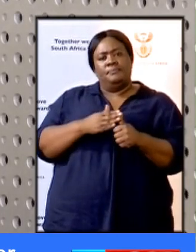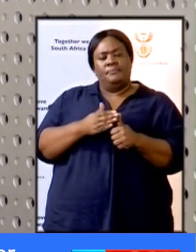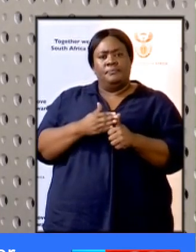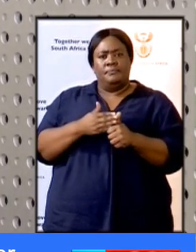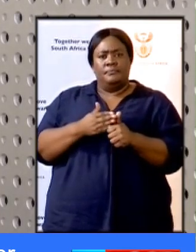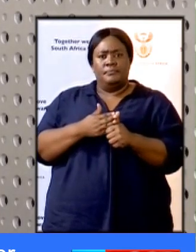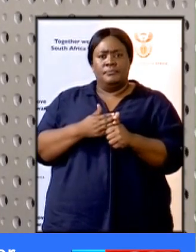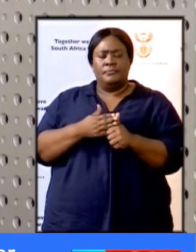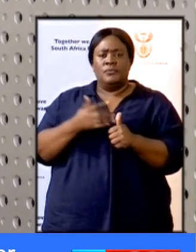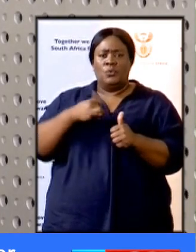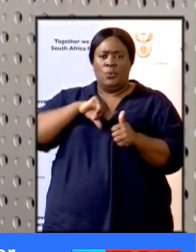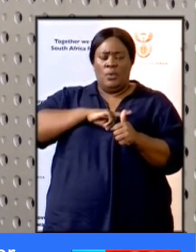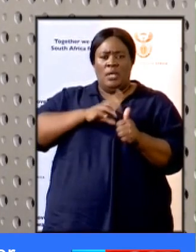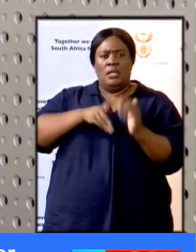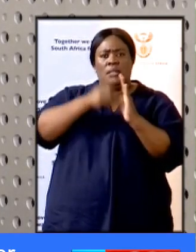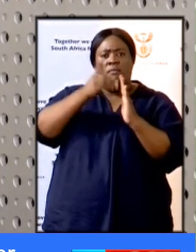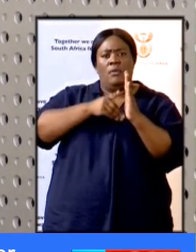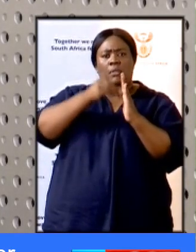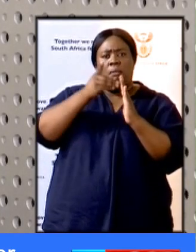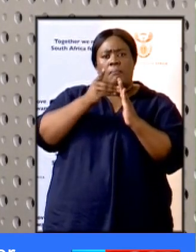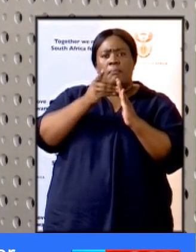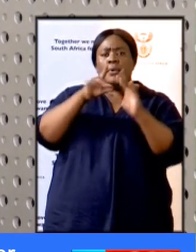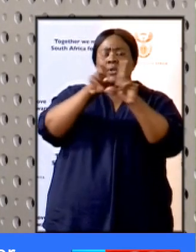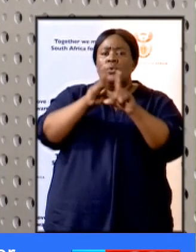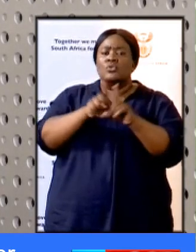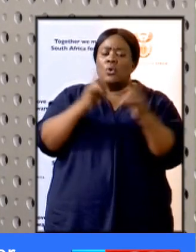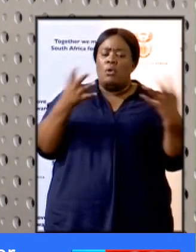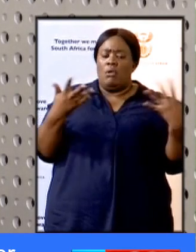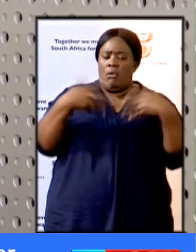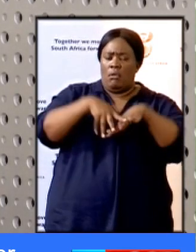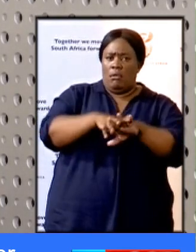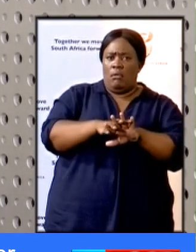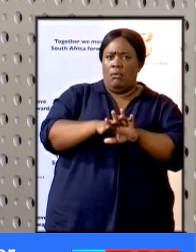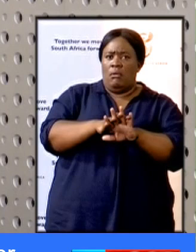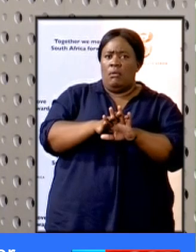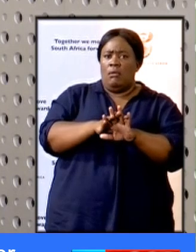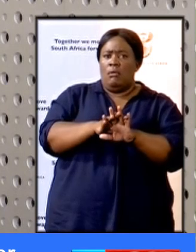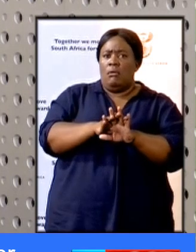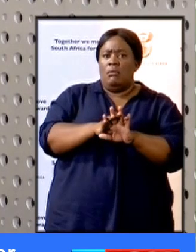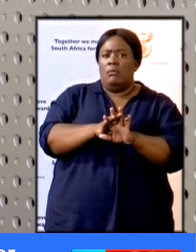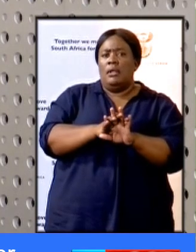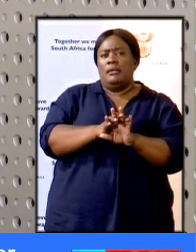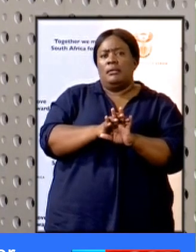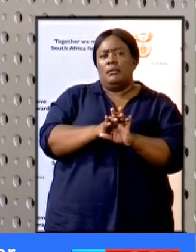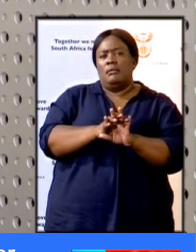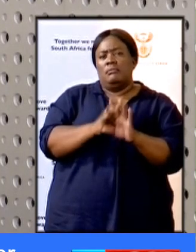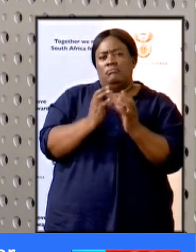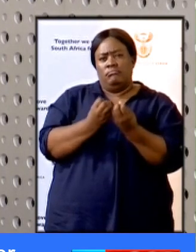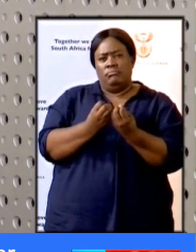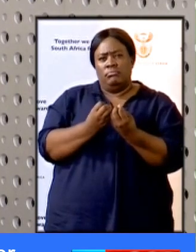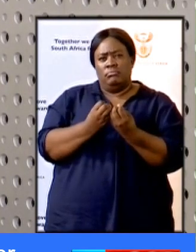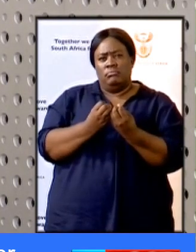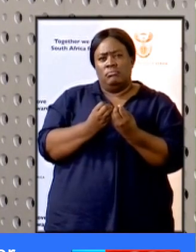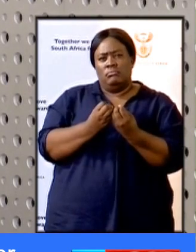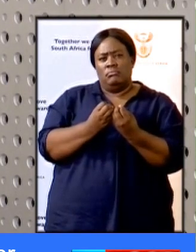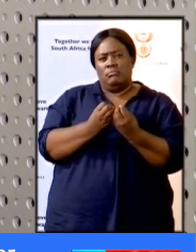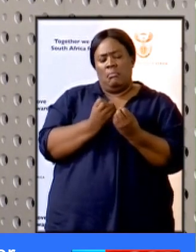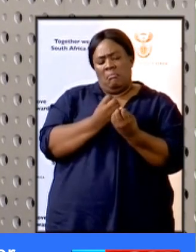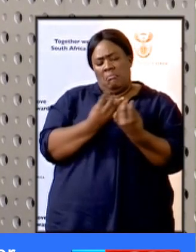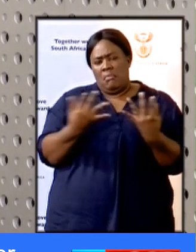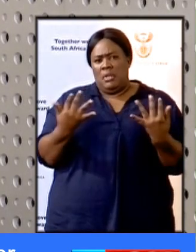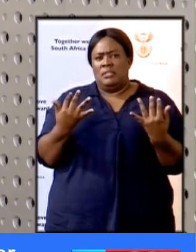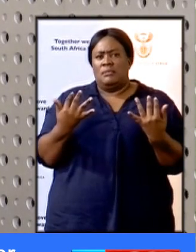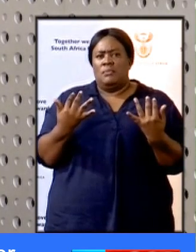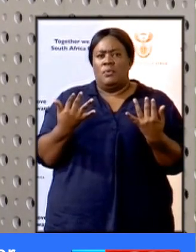We will be developing and implementing effective multimodal remote learning